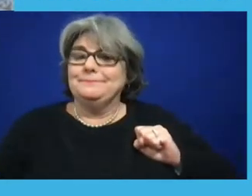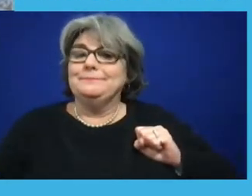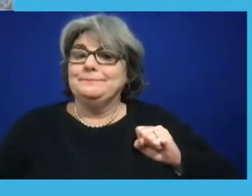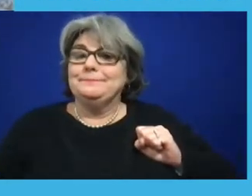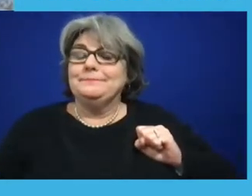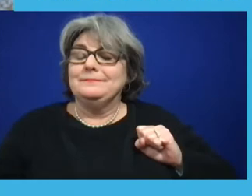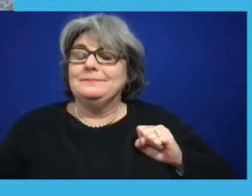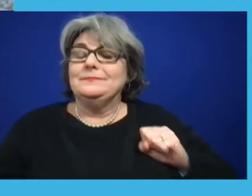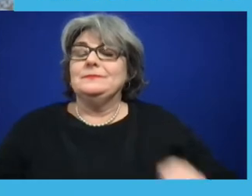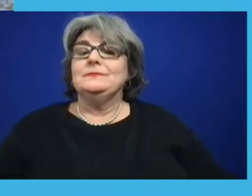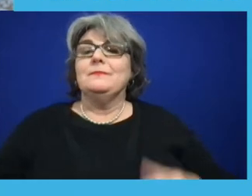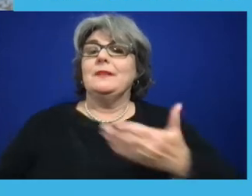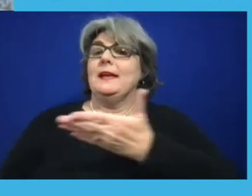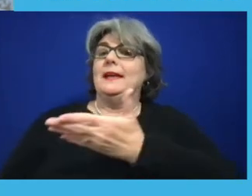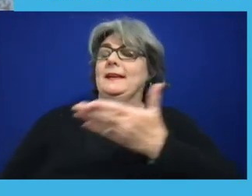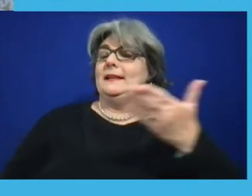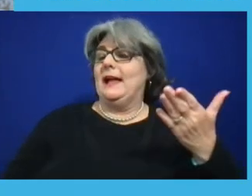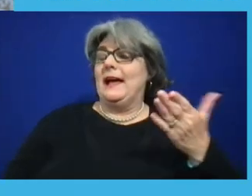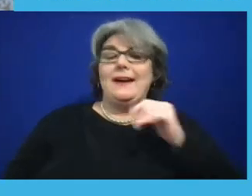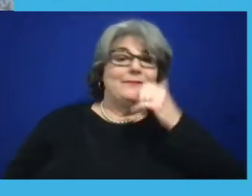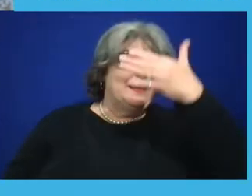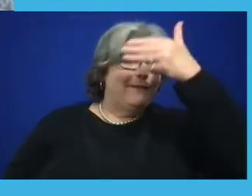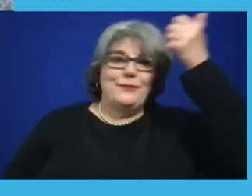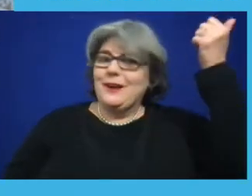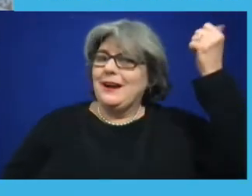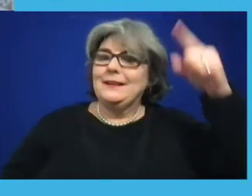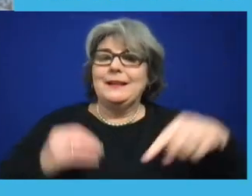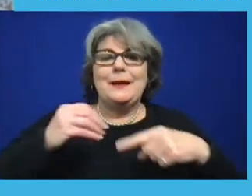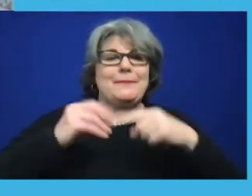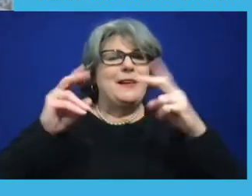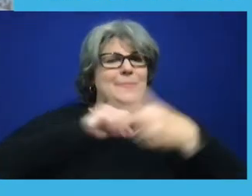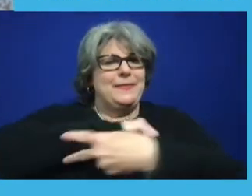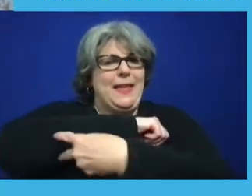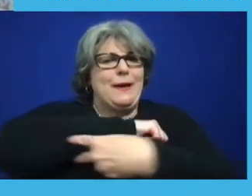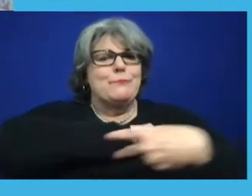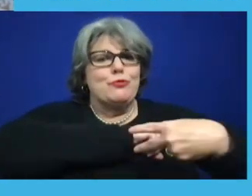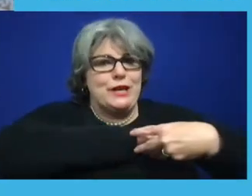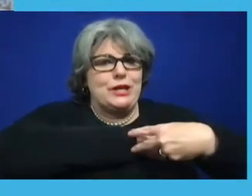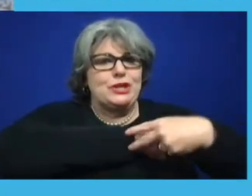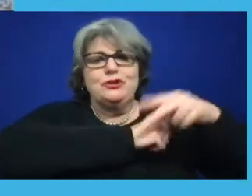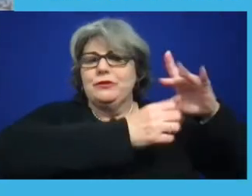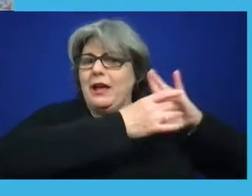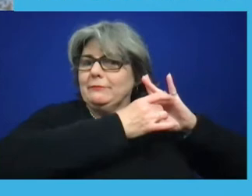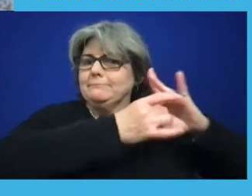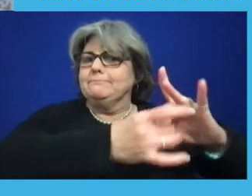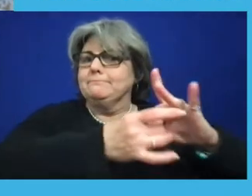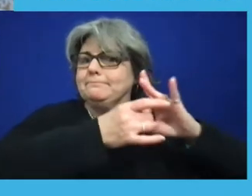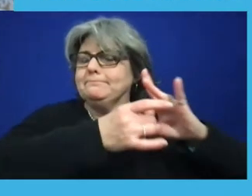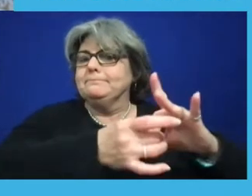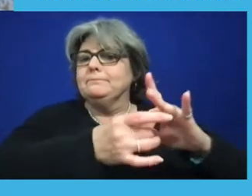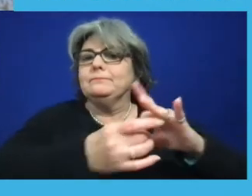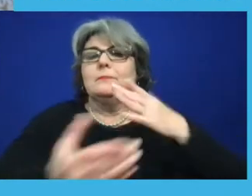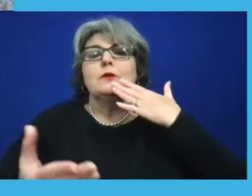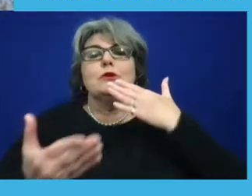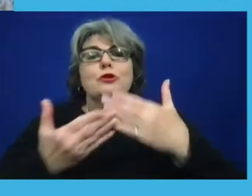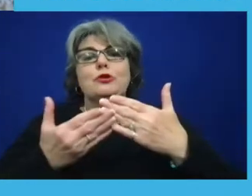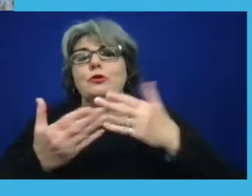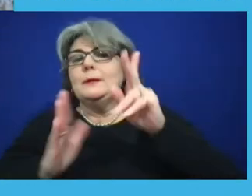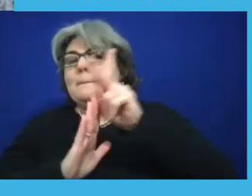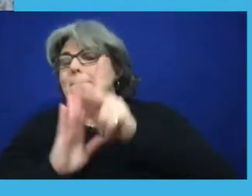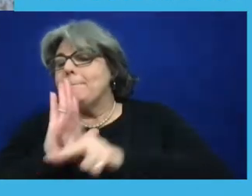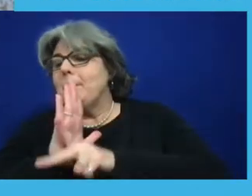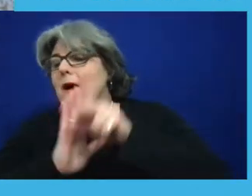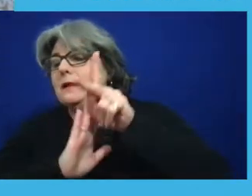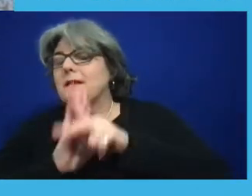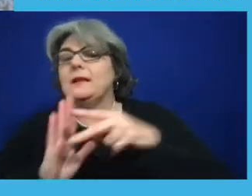because you sent me to the Senate. And because I haven't forgotten about the bridge that brought